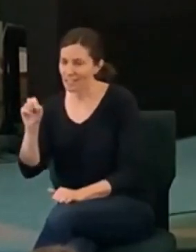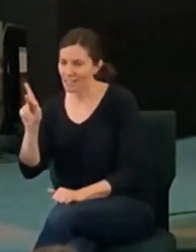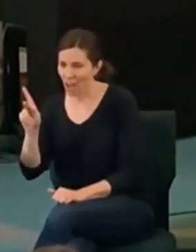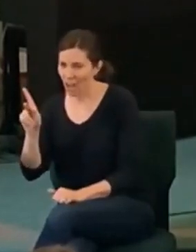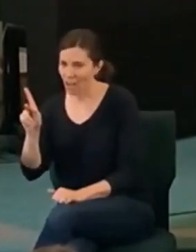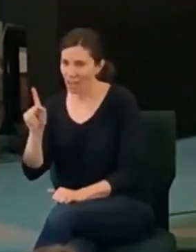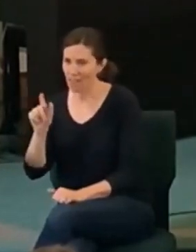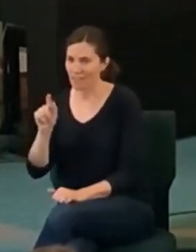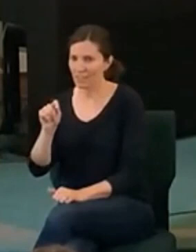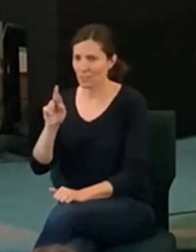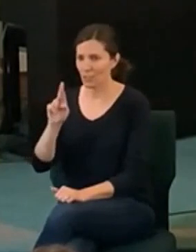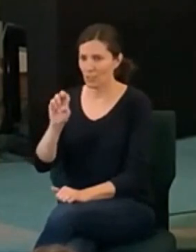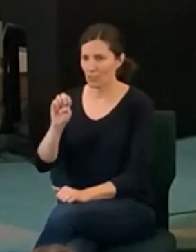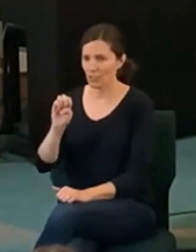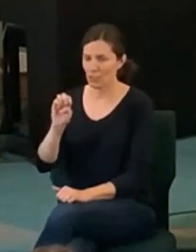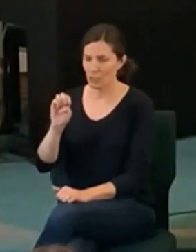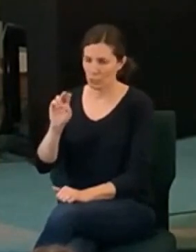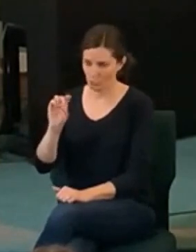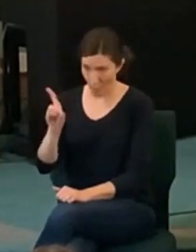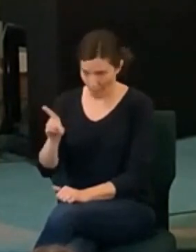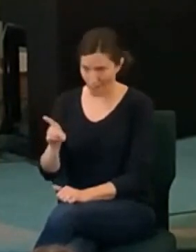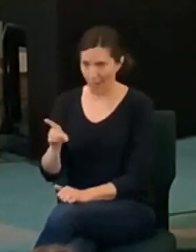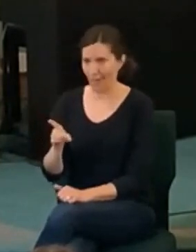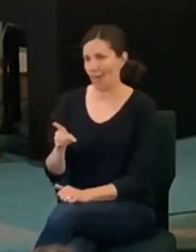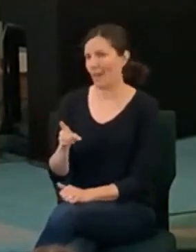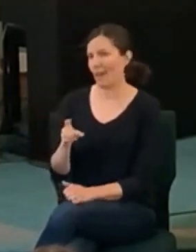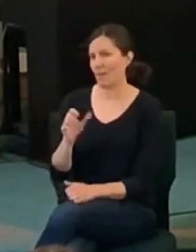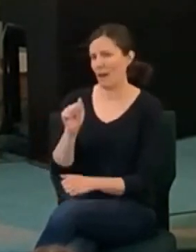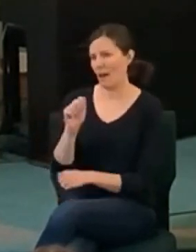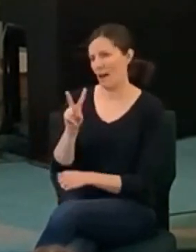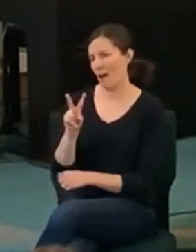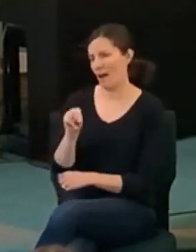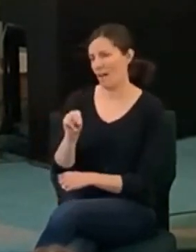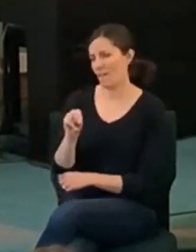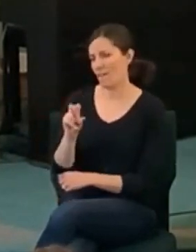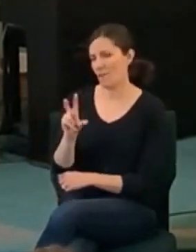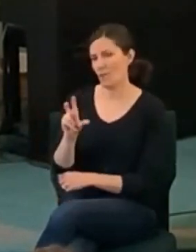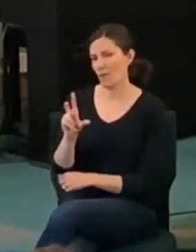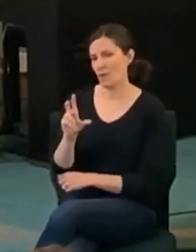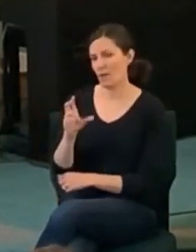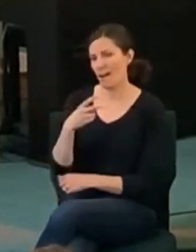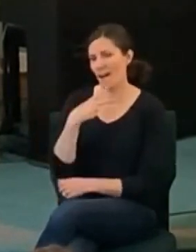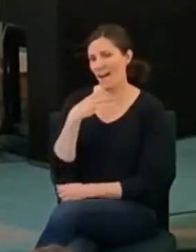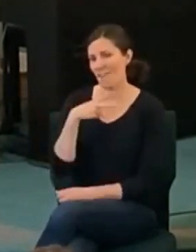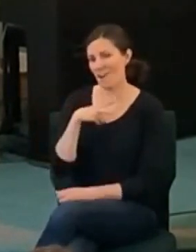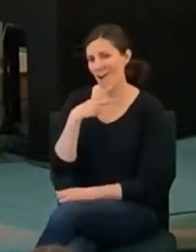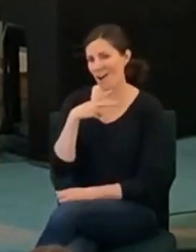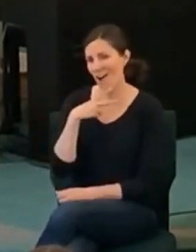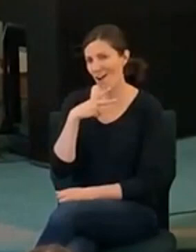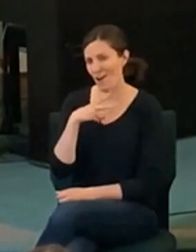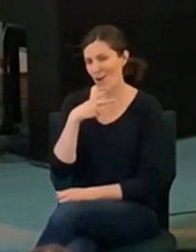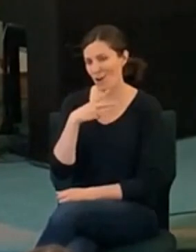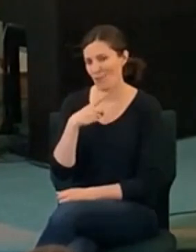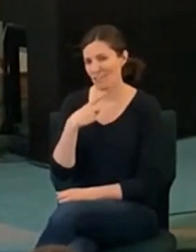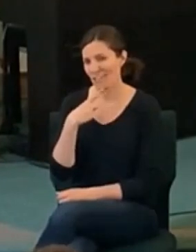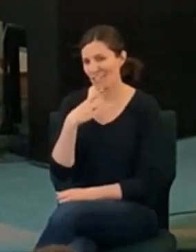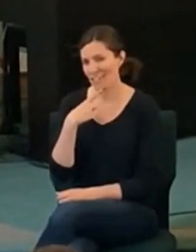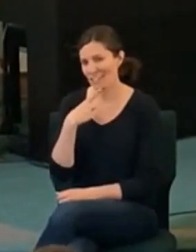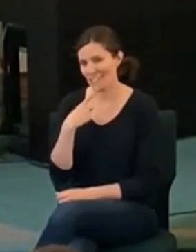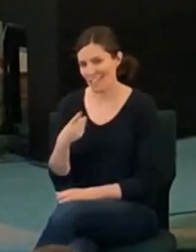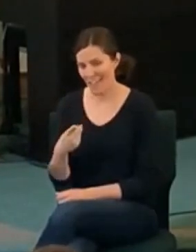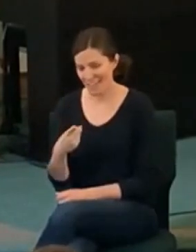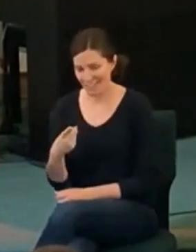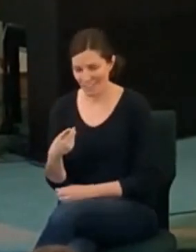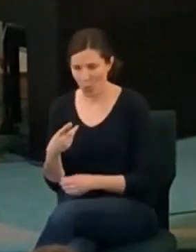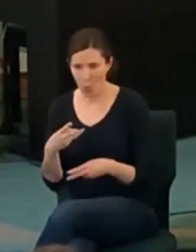This TikTok Trend with Avocados." And I guess according to TikTok, which is a video platform